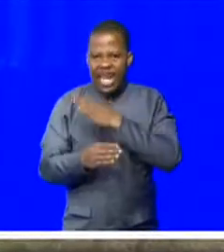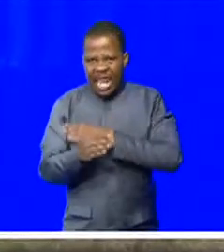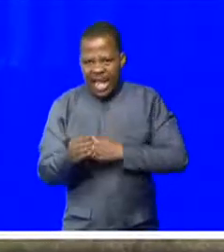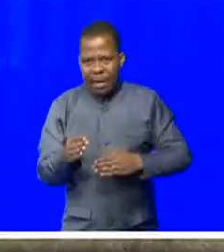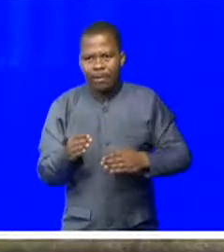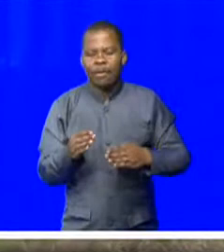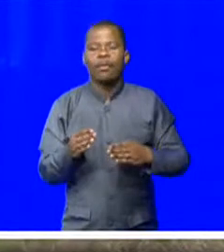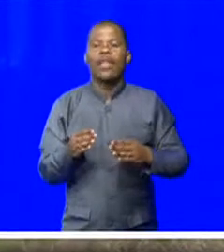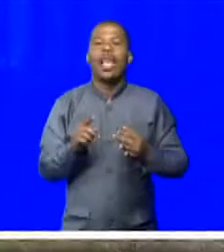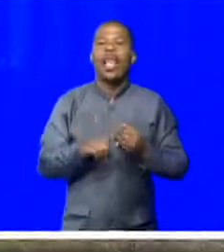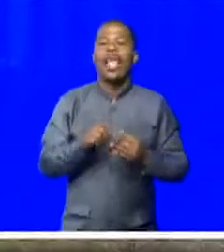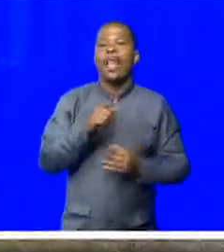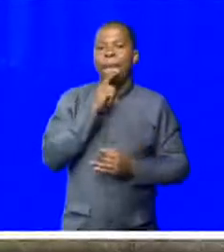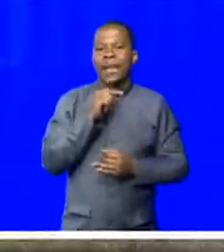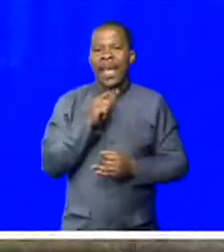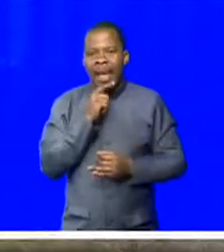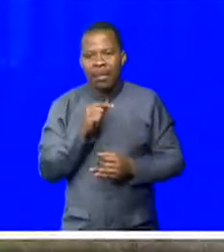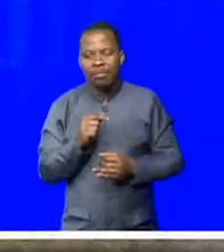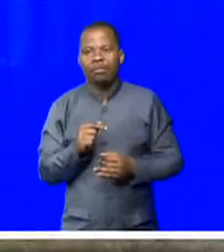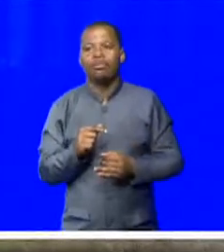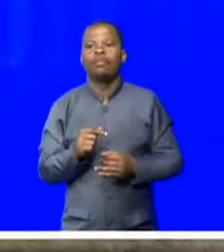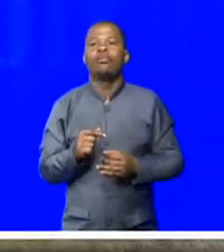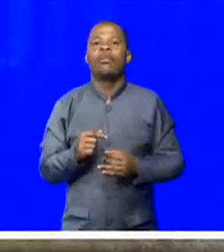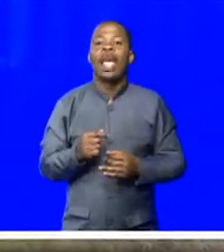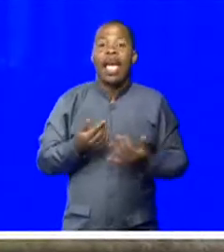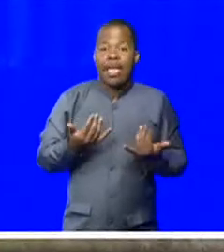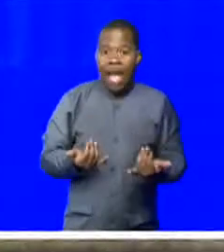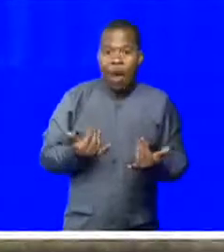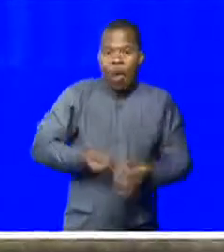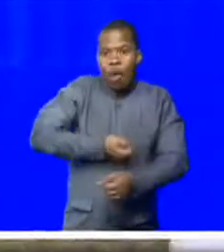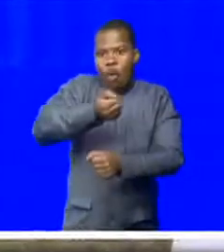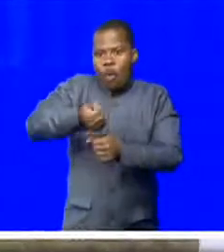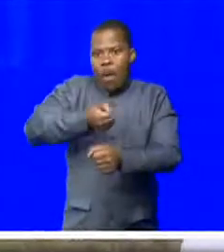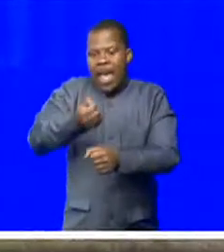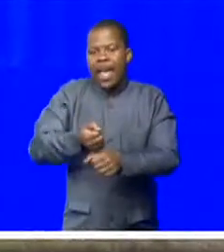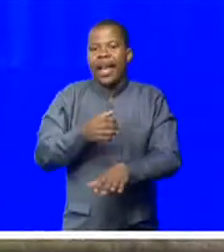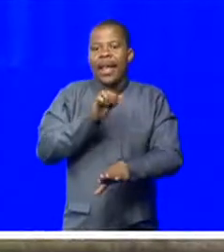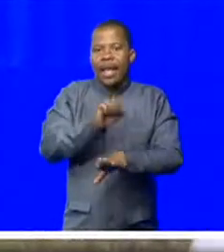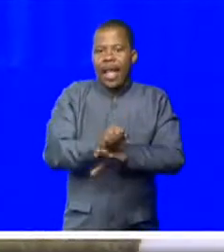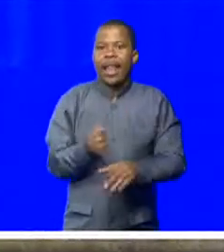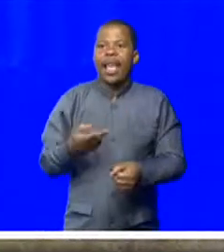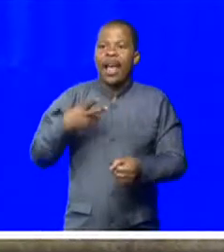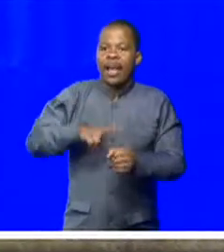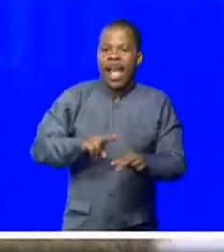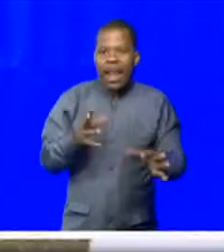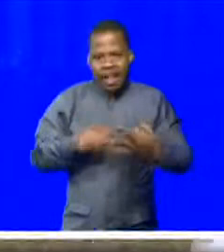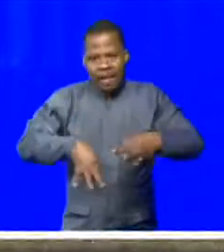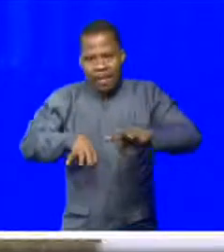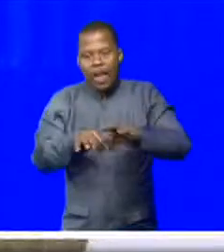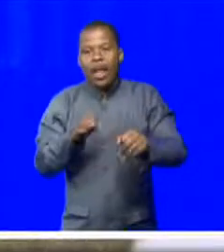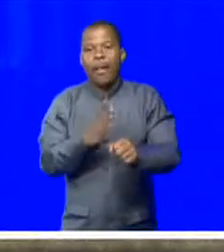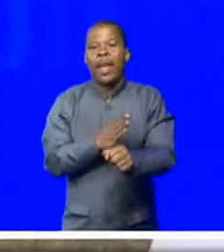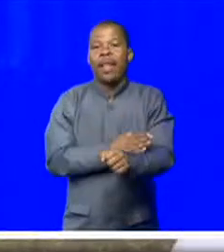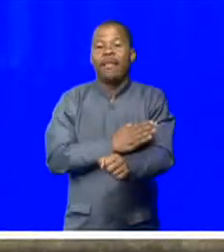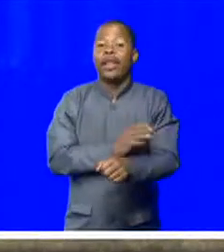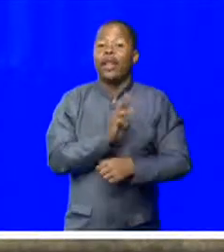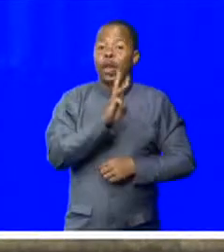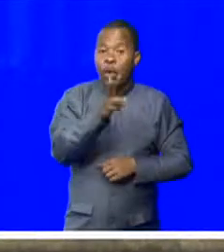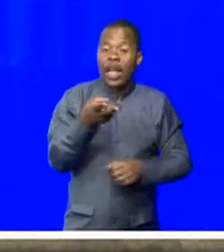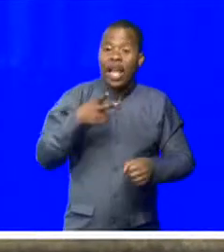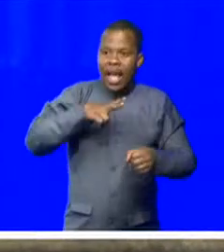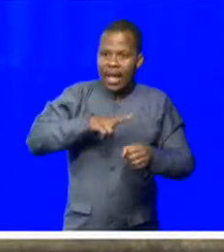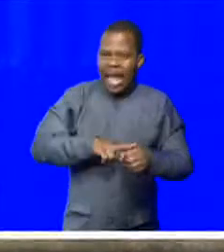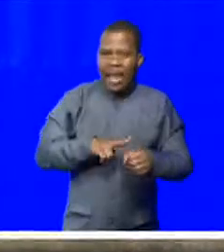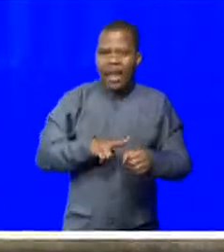disabilities and men, and they have a job now, and they're working, and they're excited, and they're